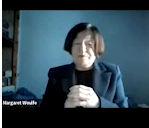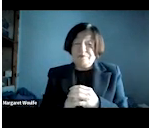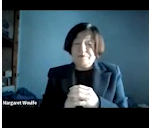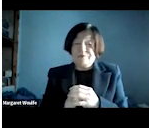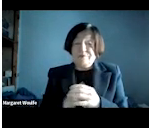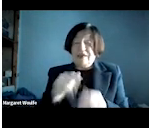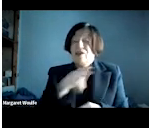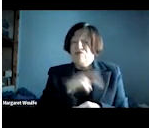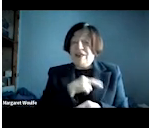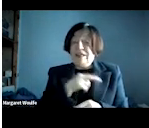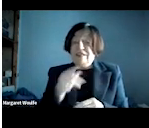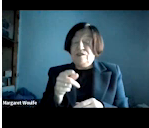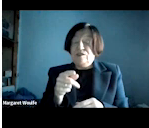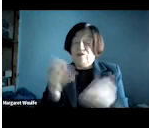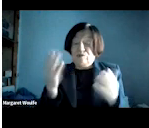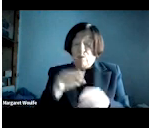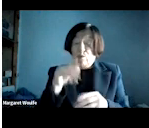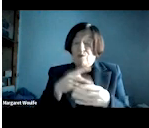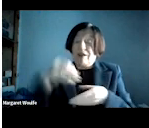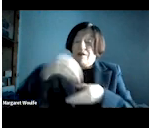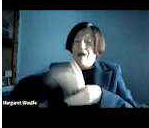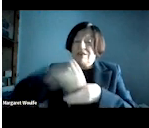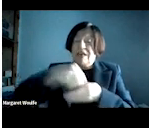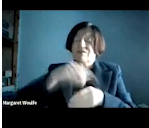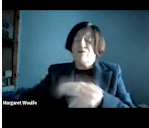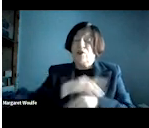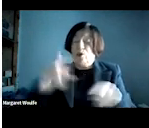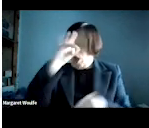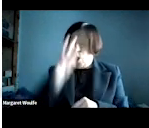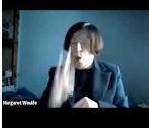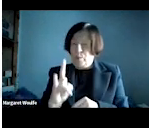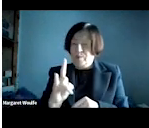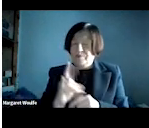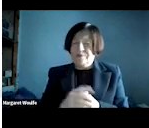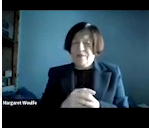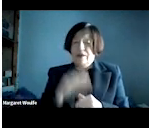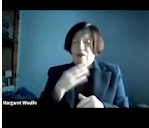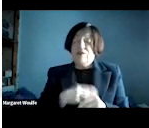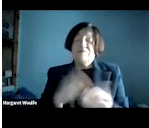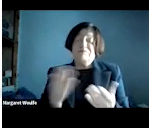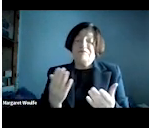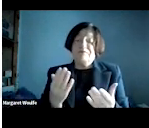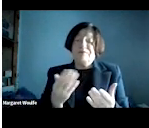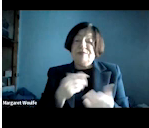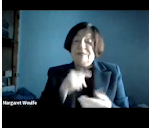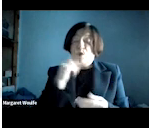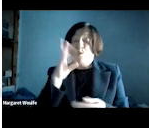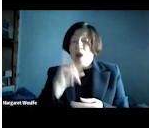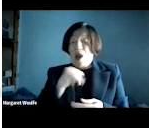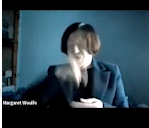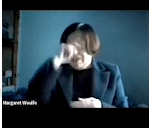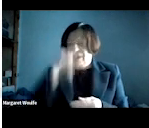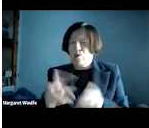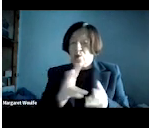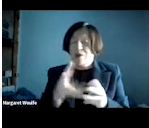So that's really setting the context for you, I hope. Just, I suppose, to say, why we think this work